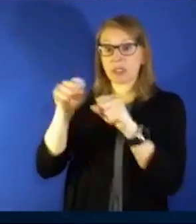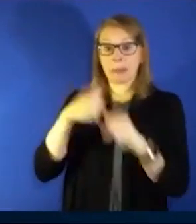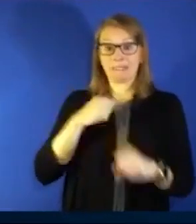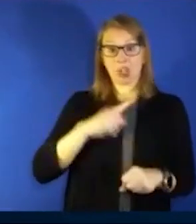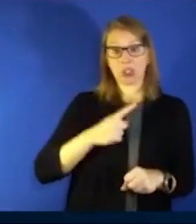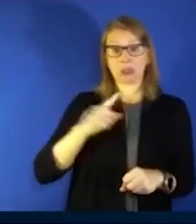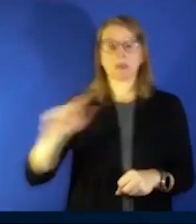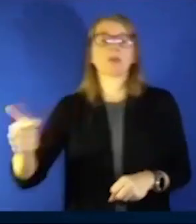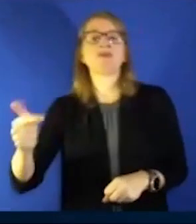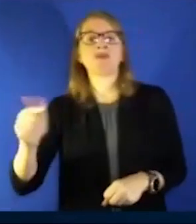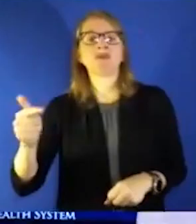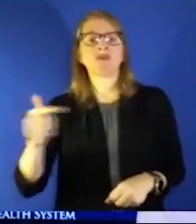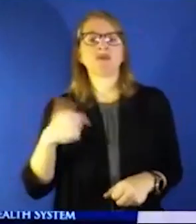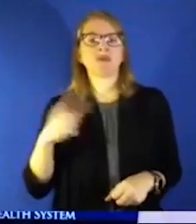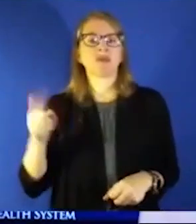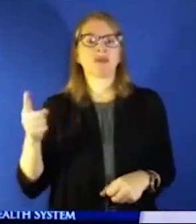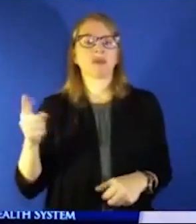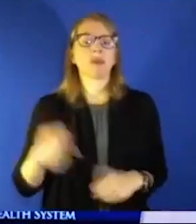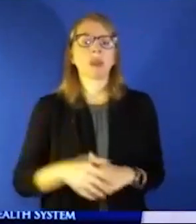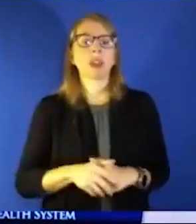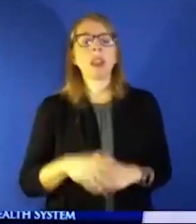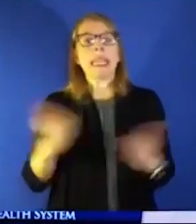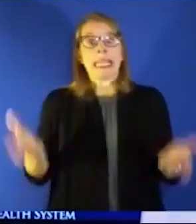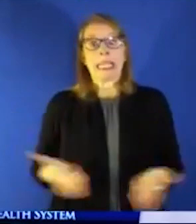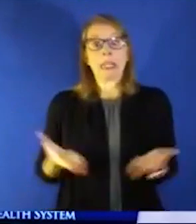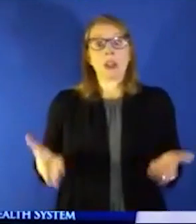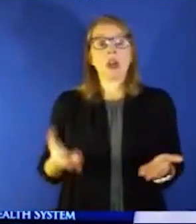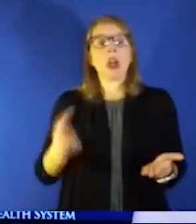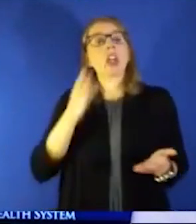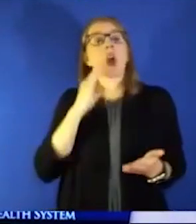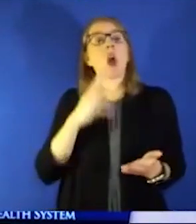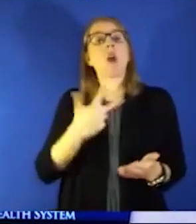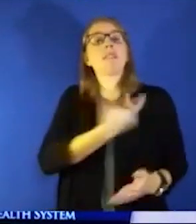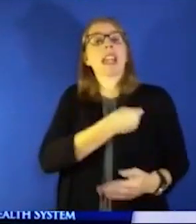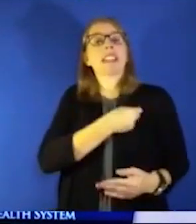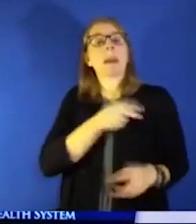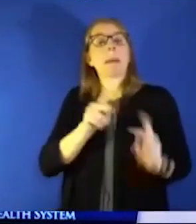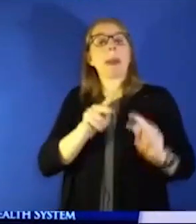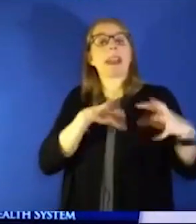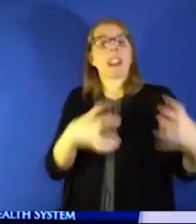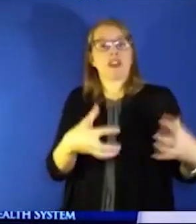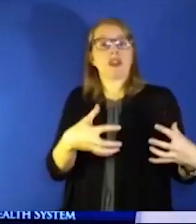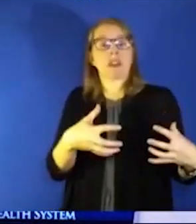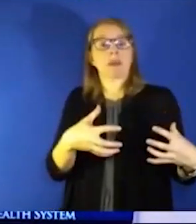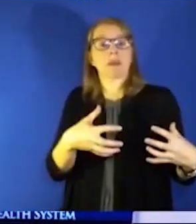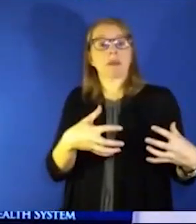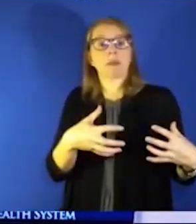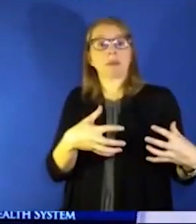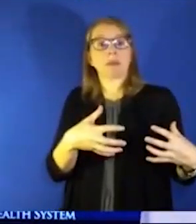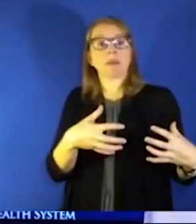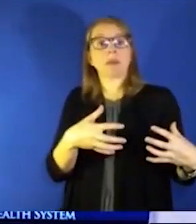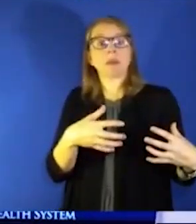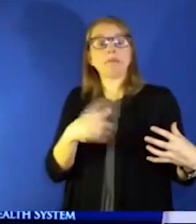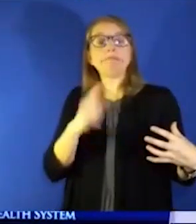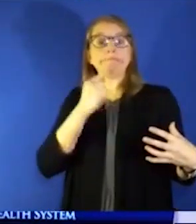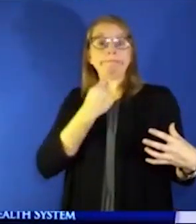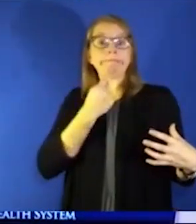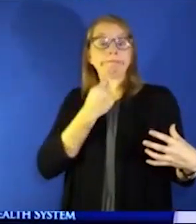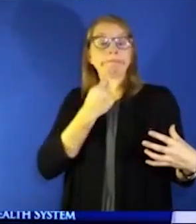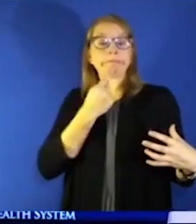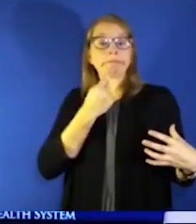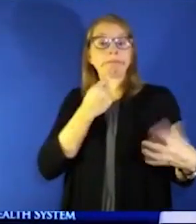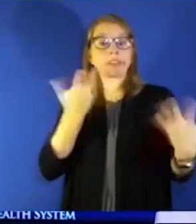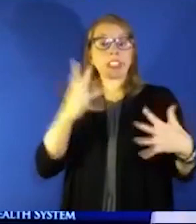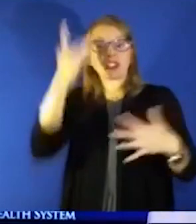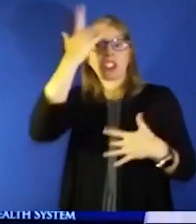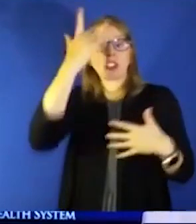first as far as here. We know that our vaccinated population does have significant comorbidities for those patients in the ICU.